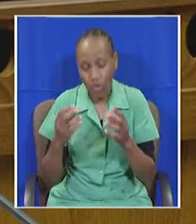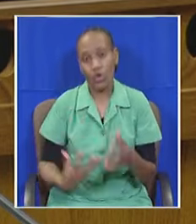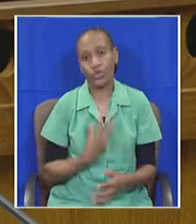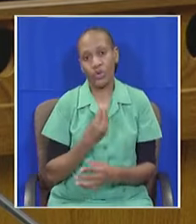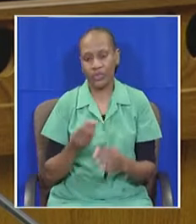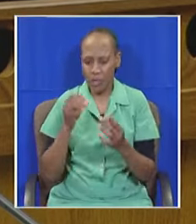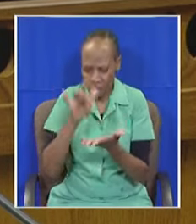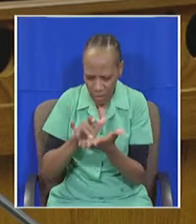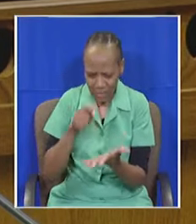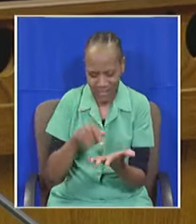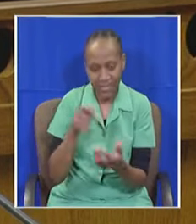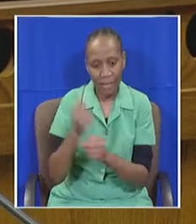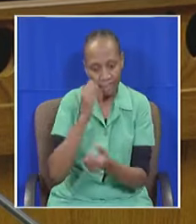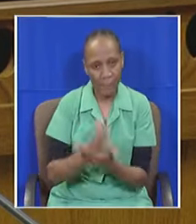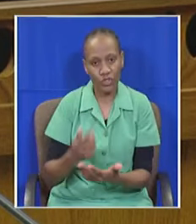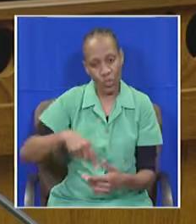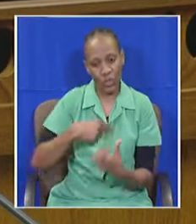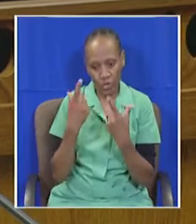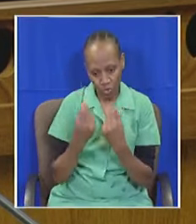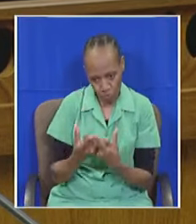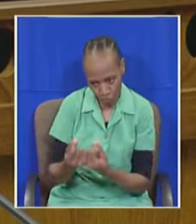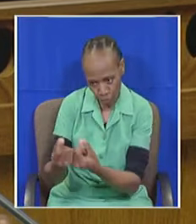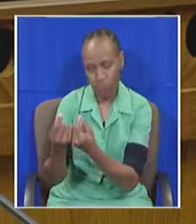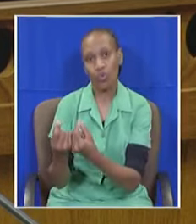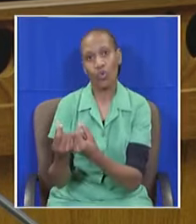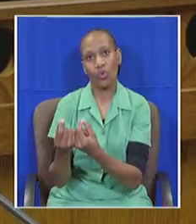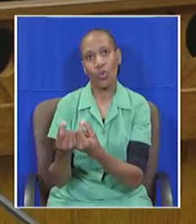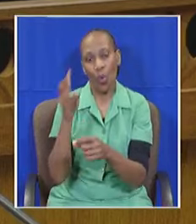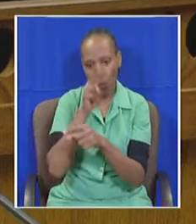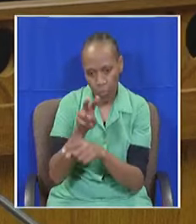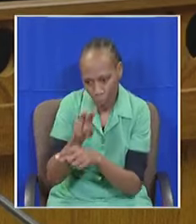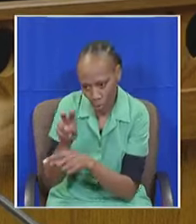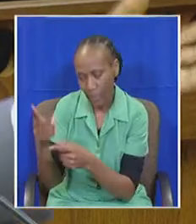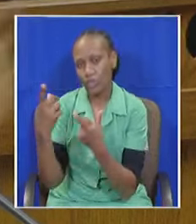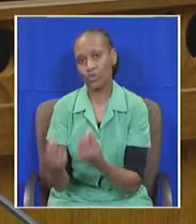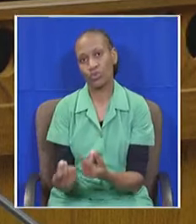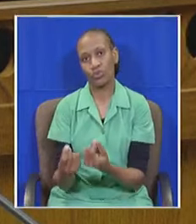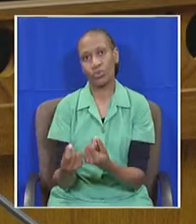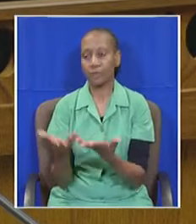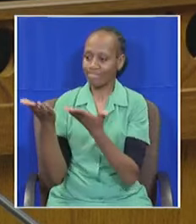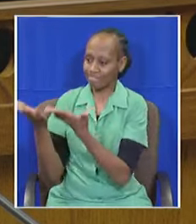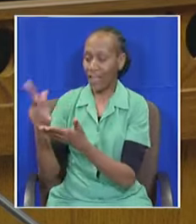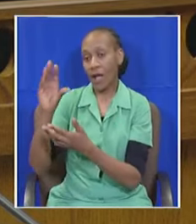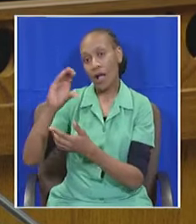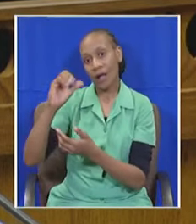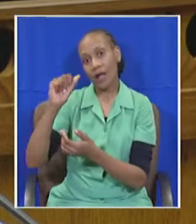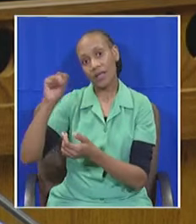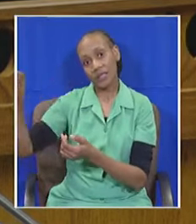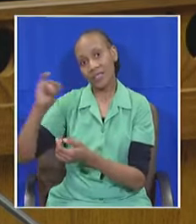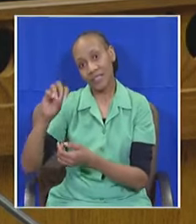in ensuring that we conduct this particular oversight. Now, Honorable Kasim